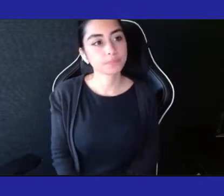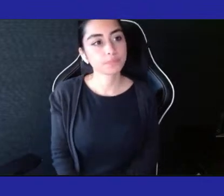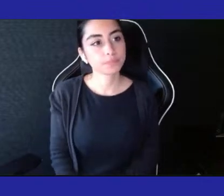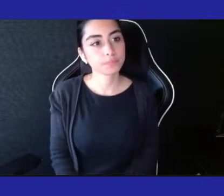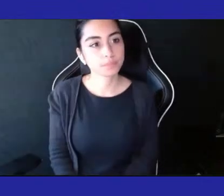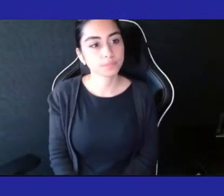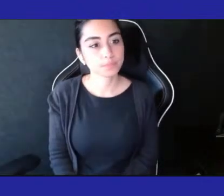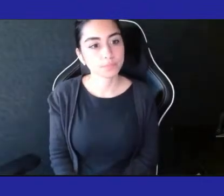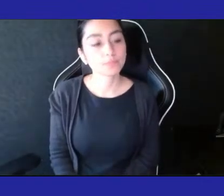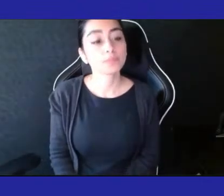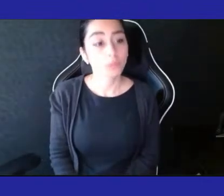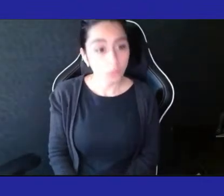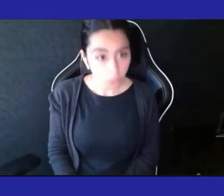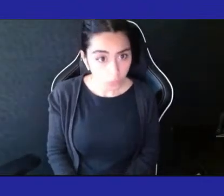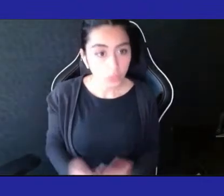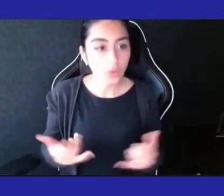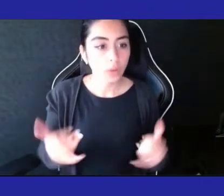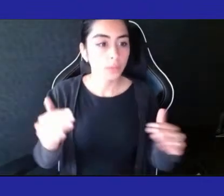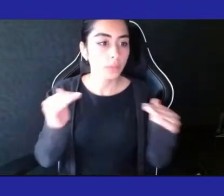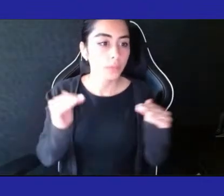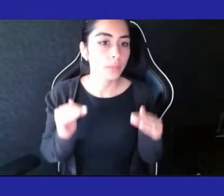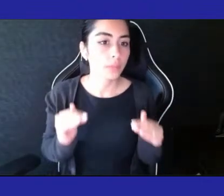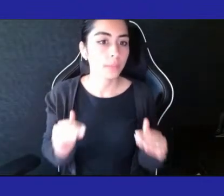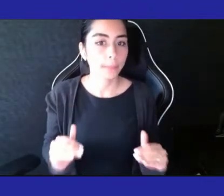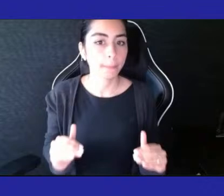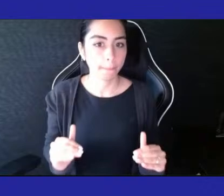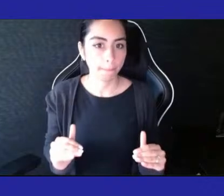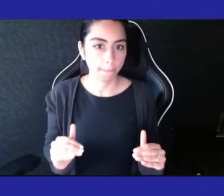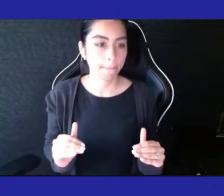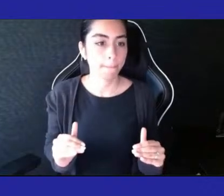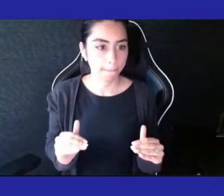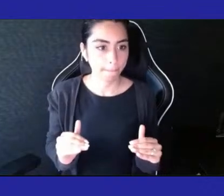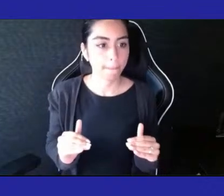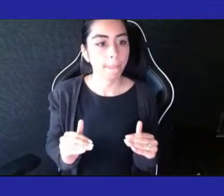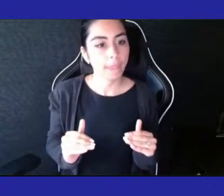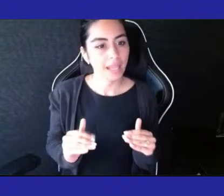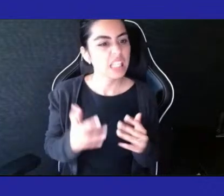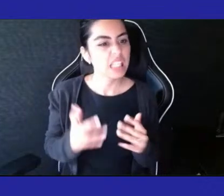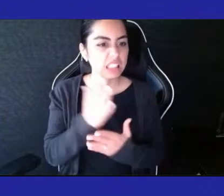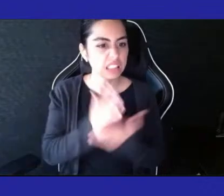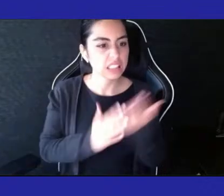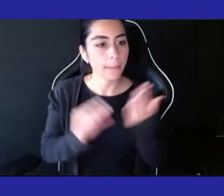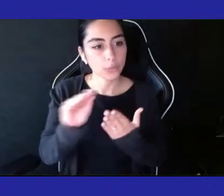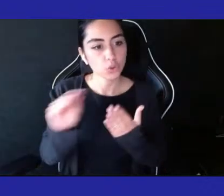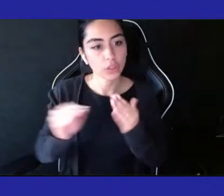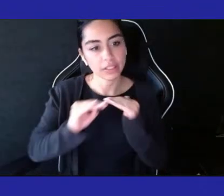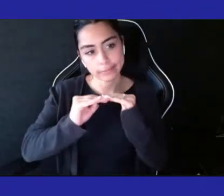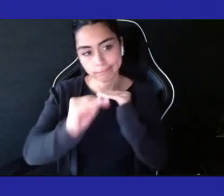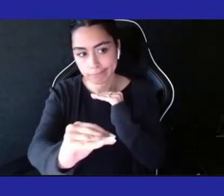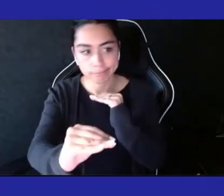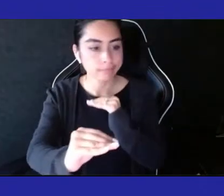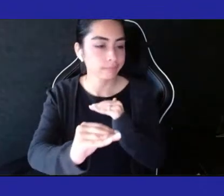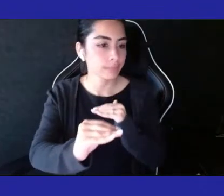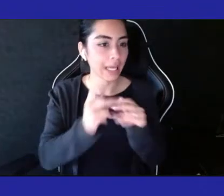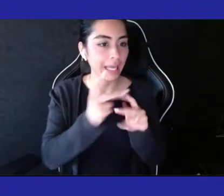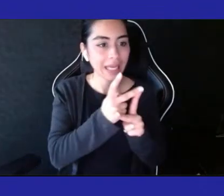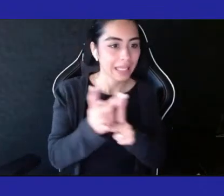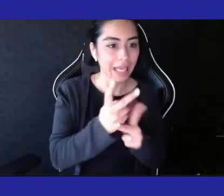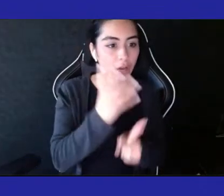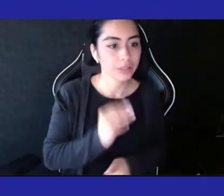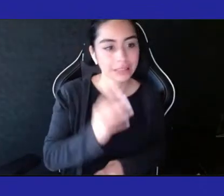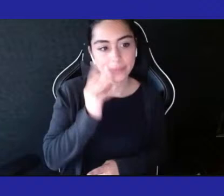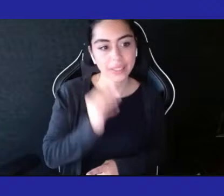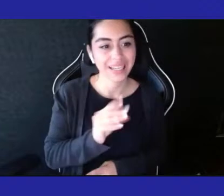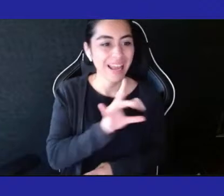So now moving on to the trends that we felt were stable. Care experience for ambulatory care, 86.8%